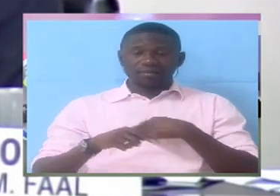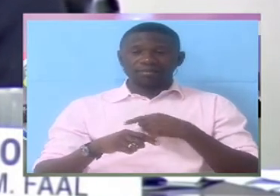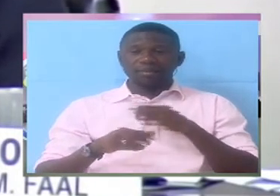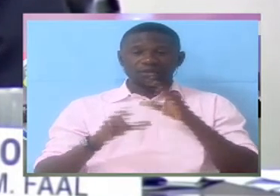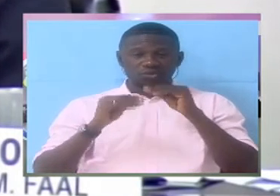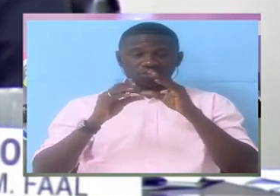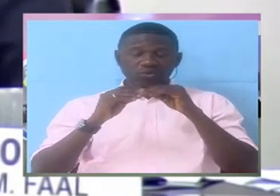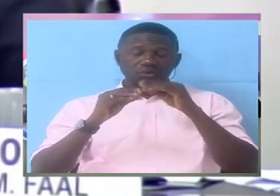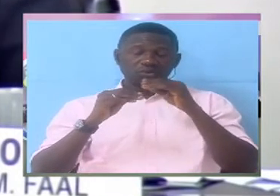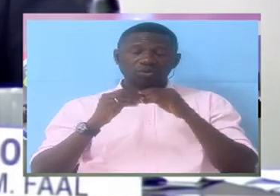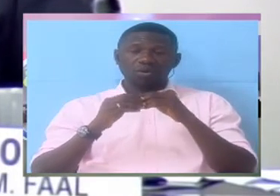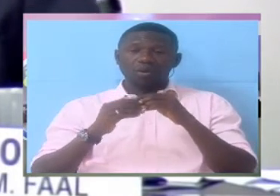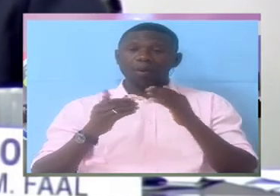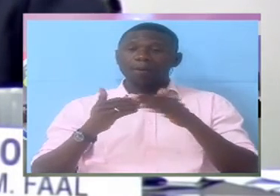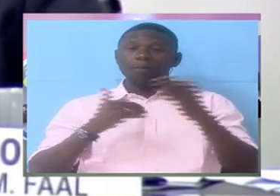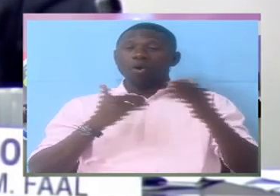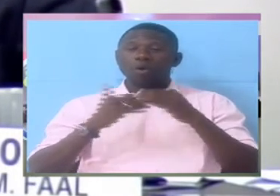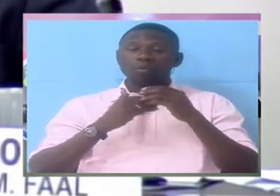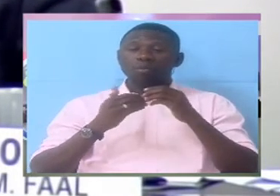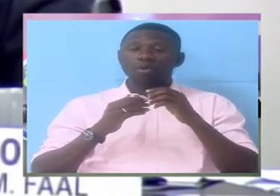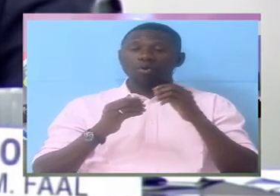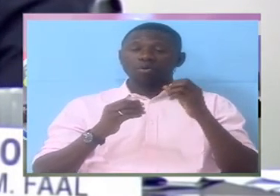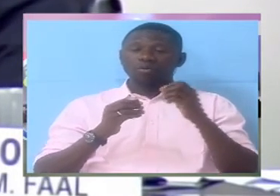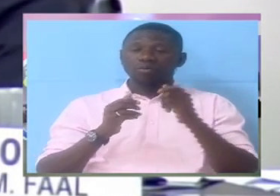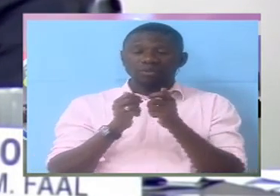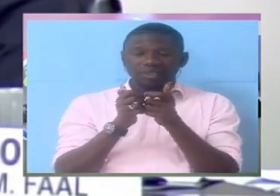more messages are coming.